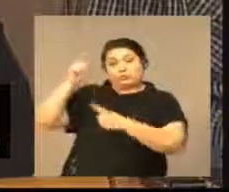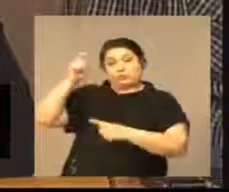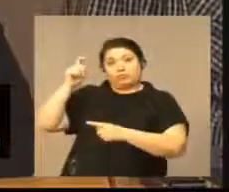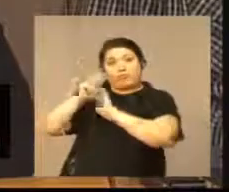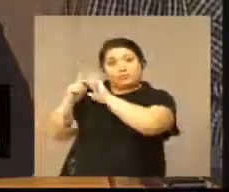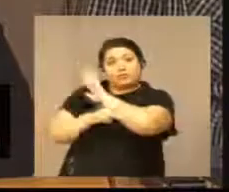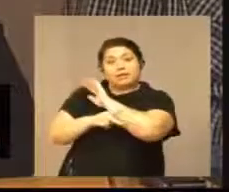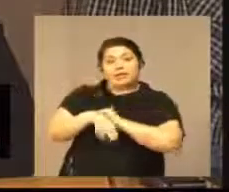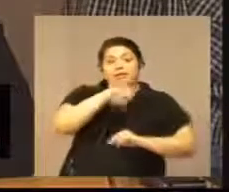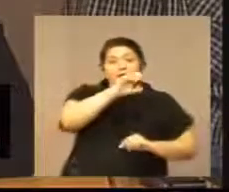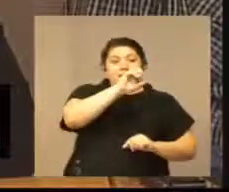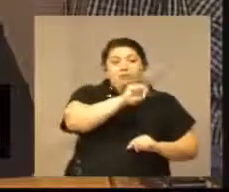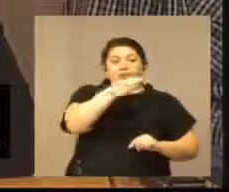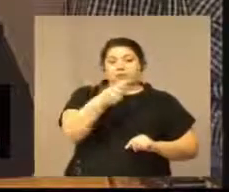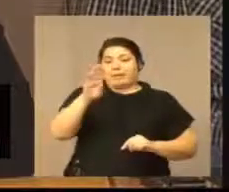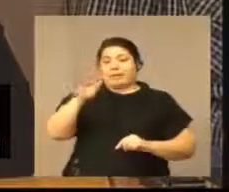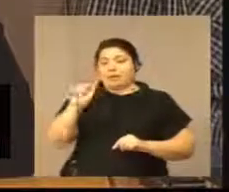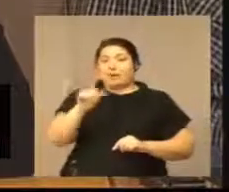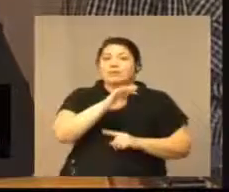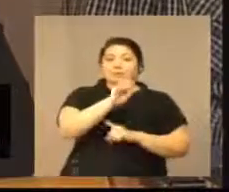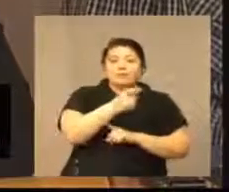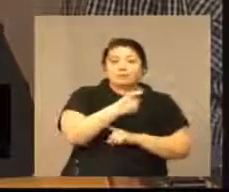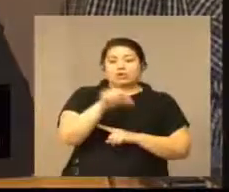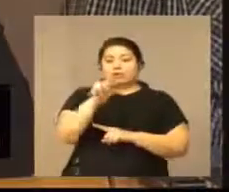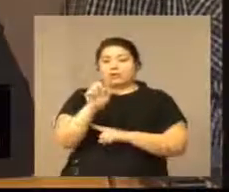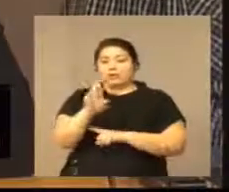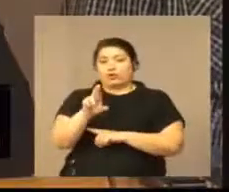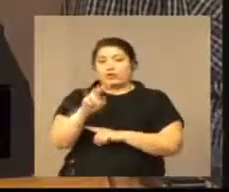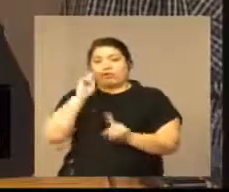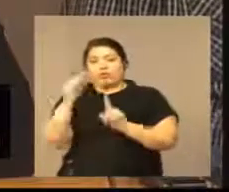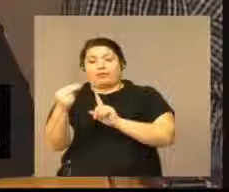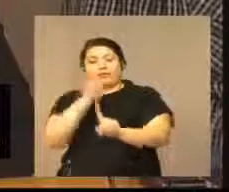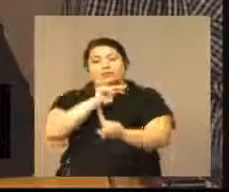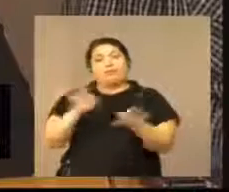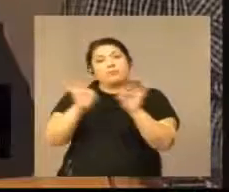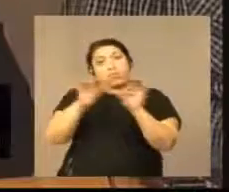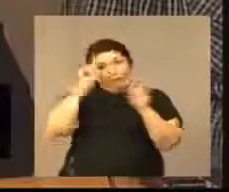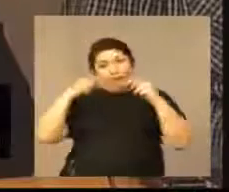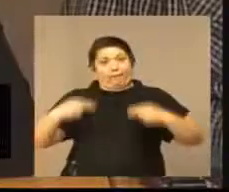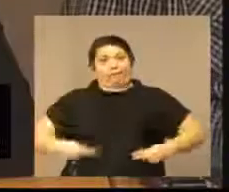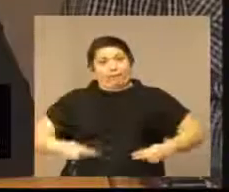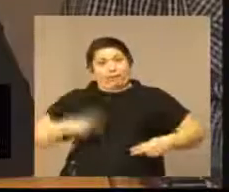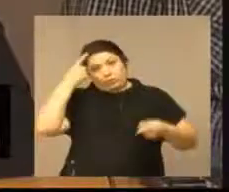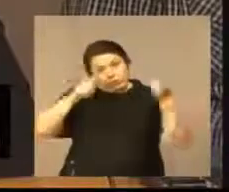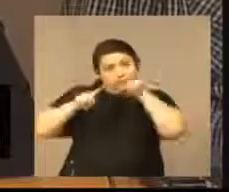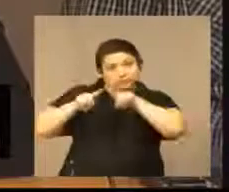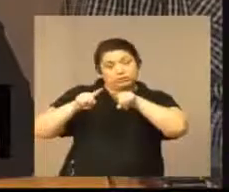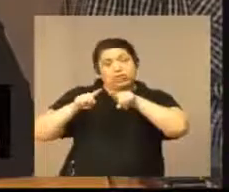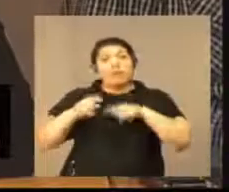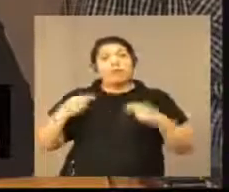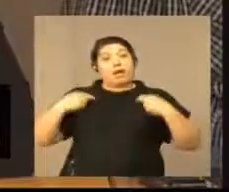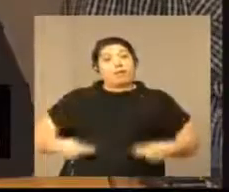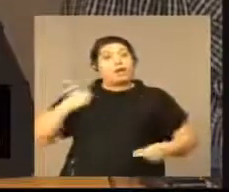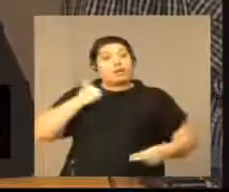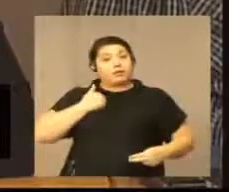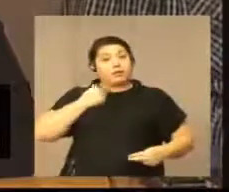SGBA, or sex and gender lens, is essential to the health accord process, and Health Canada is